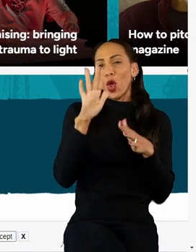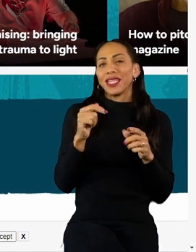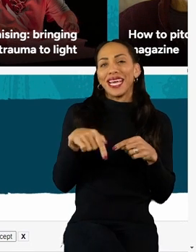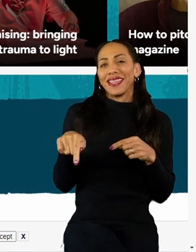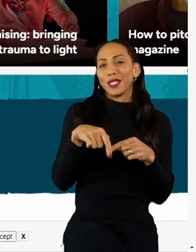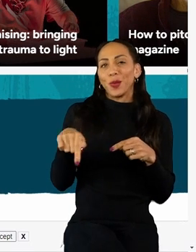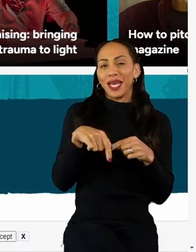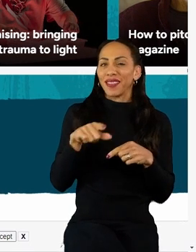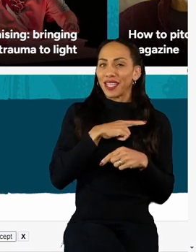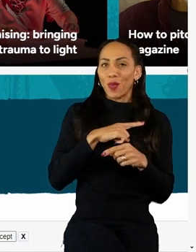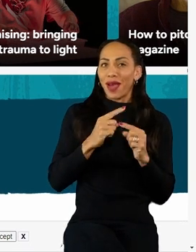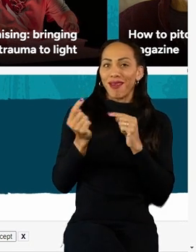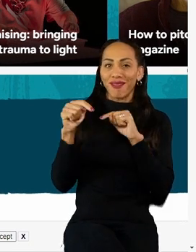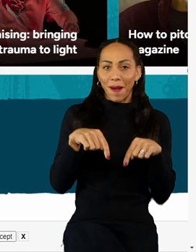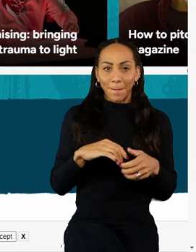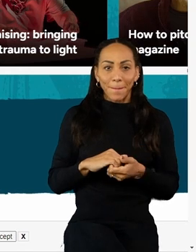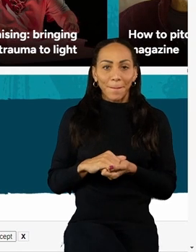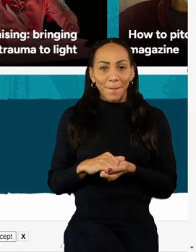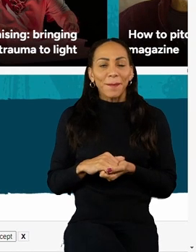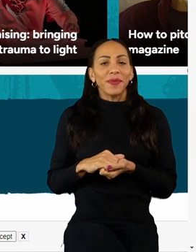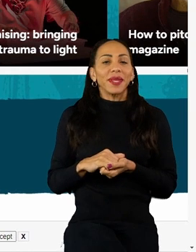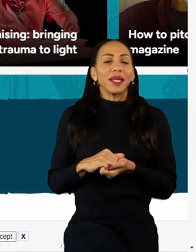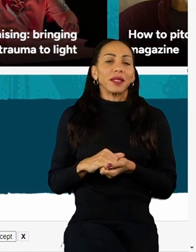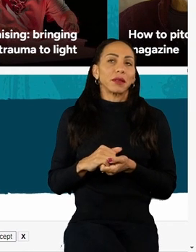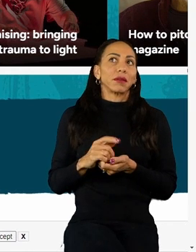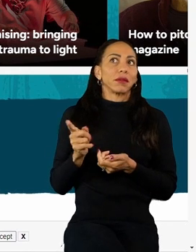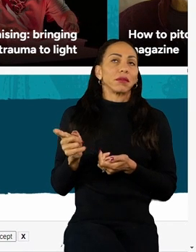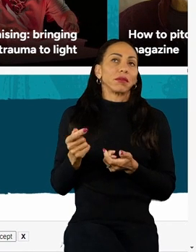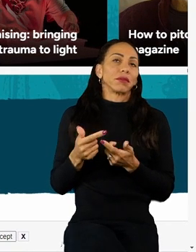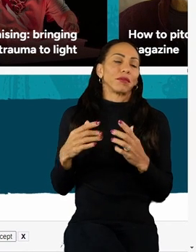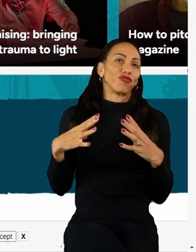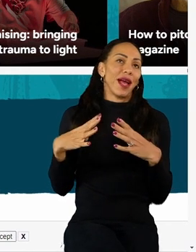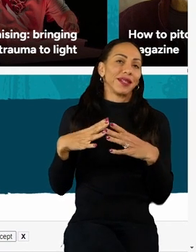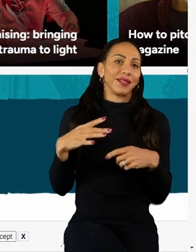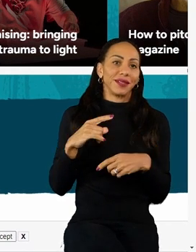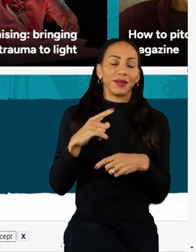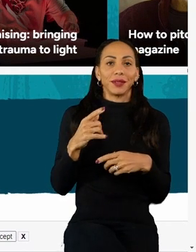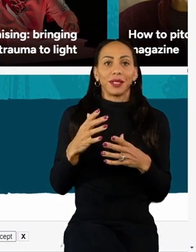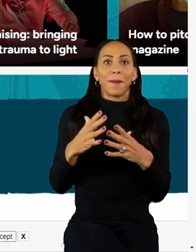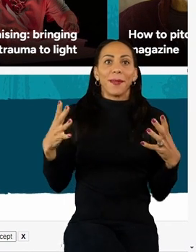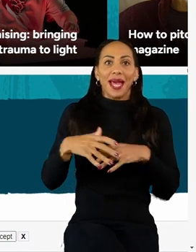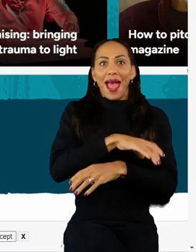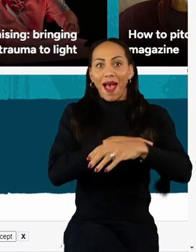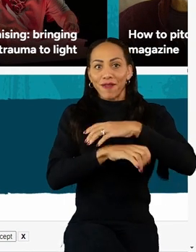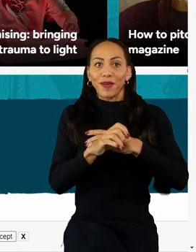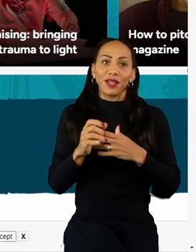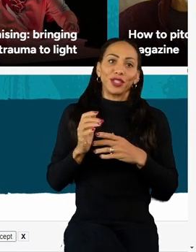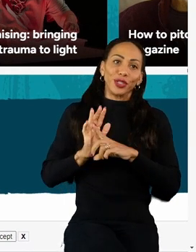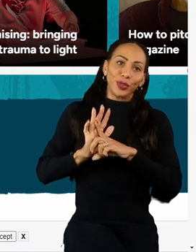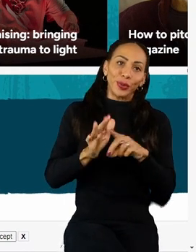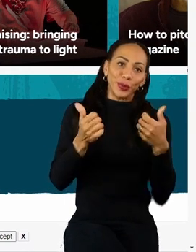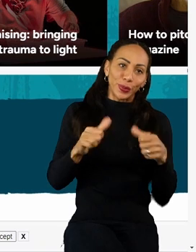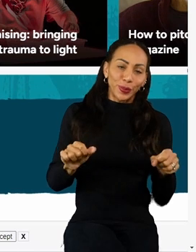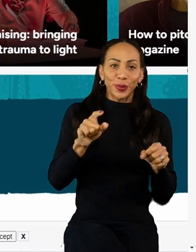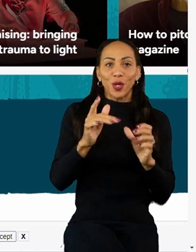also working on this project, but he's on annual leave this week, so hence him not being here. Having a much needed rest after